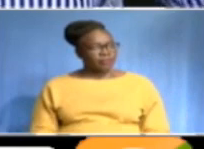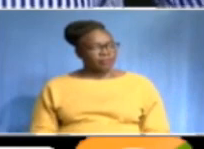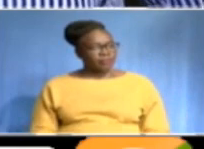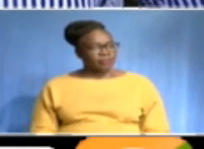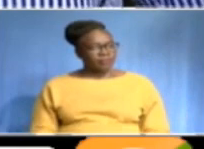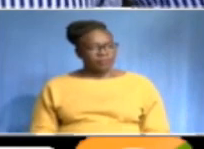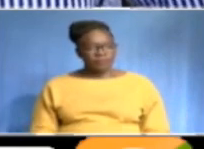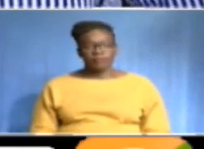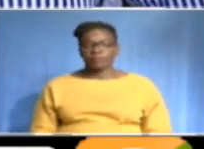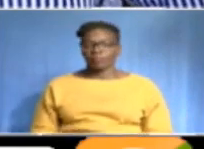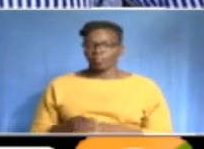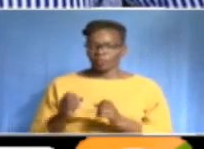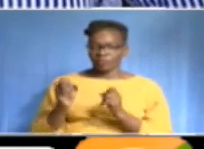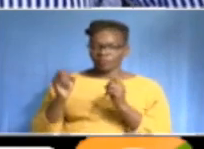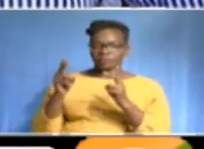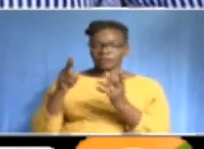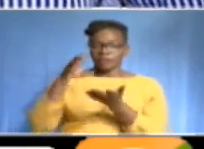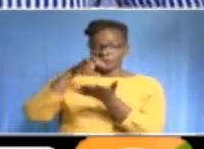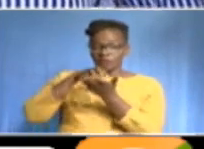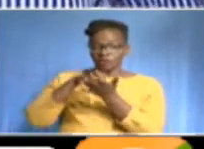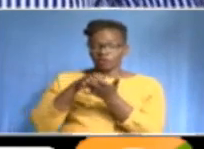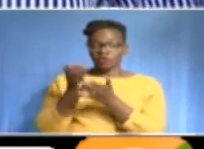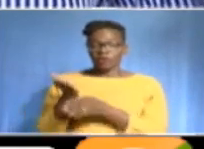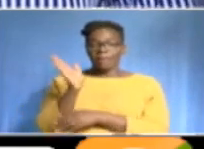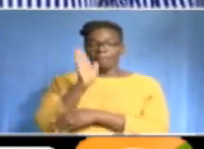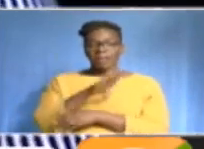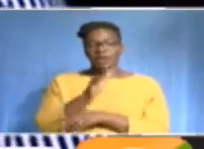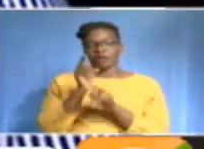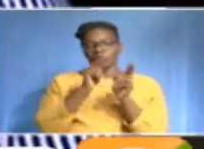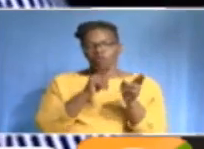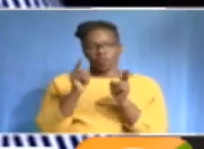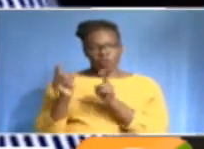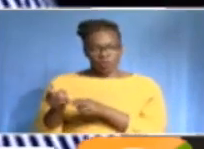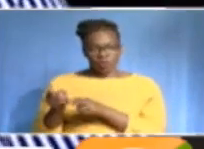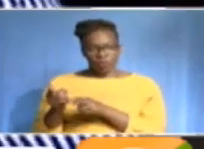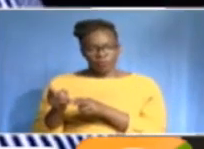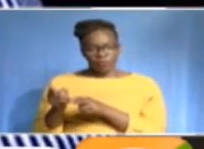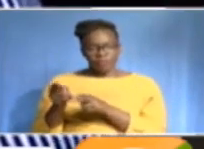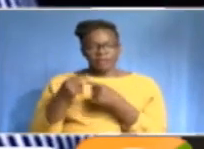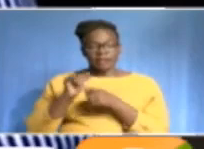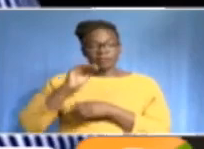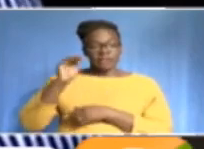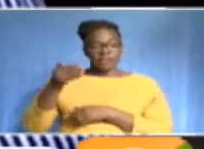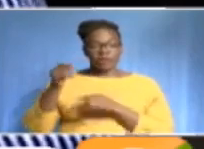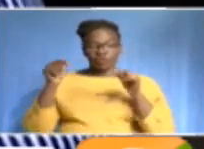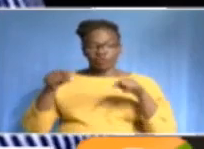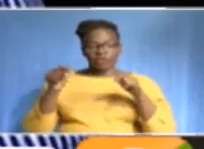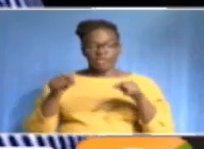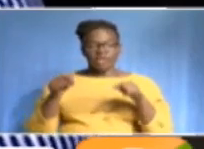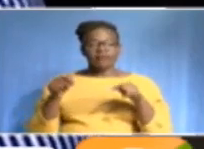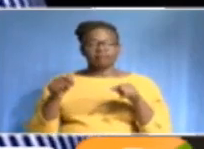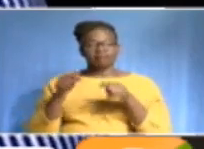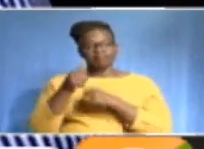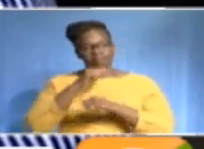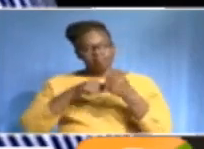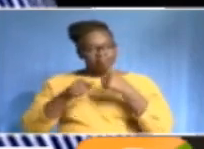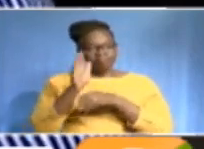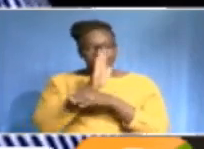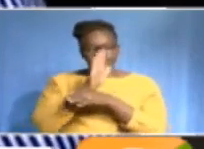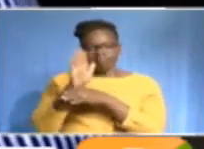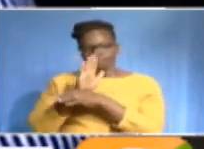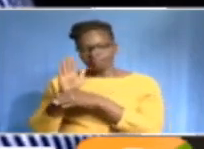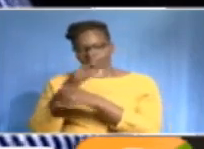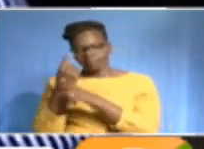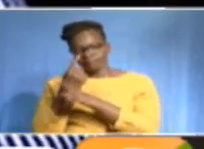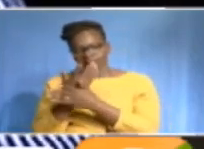Well, the situation has bounced back to normalcy, and the town today was a beehive of activity owing